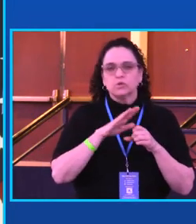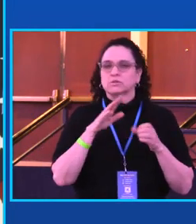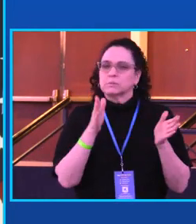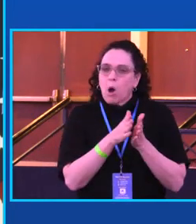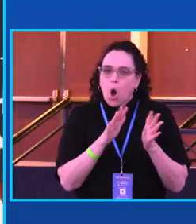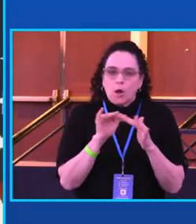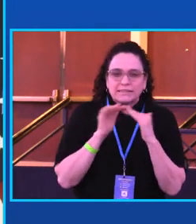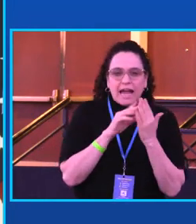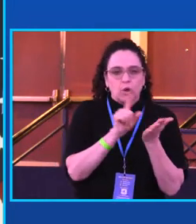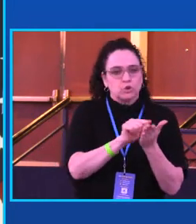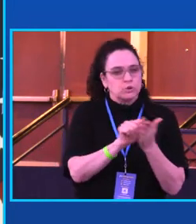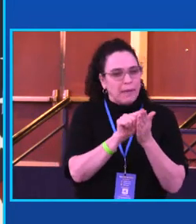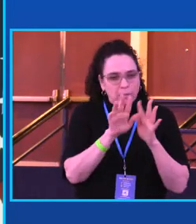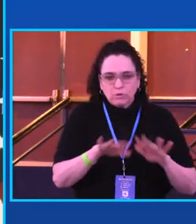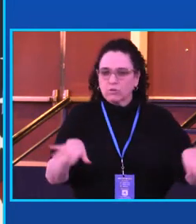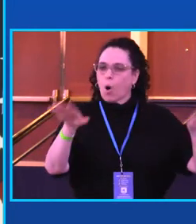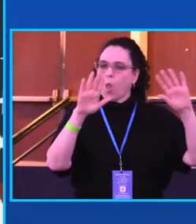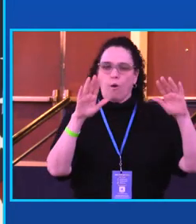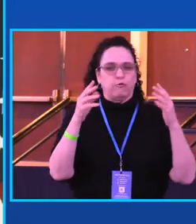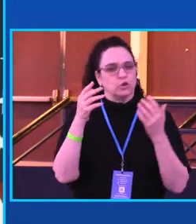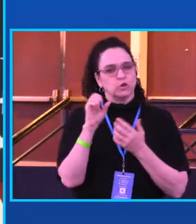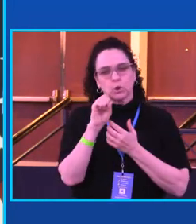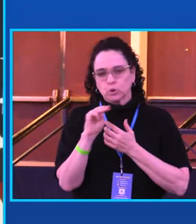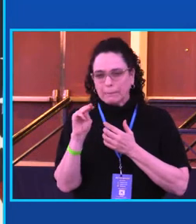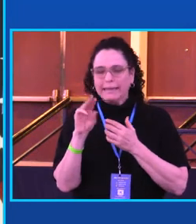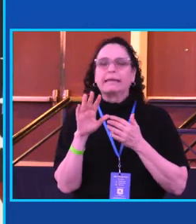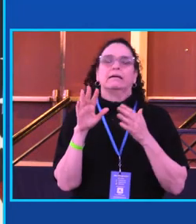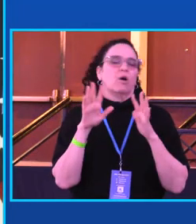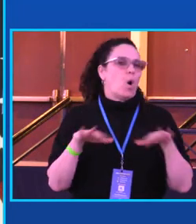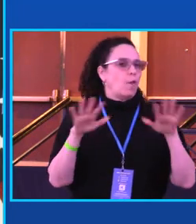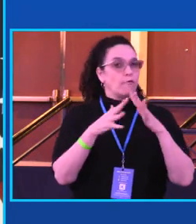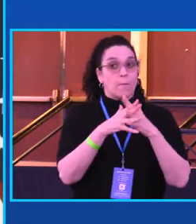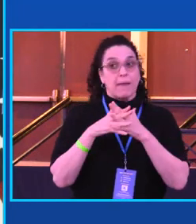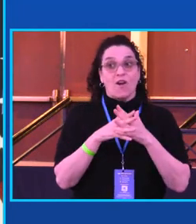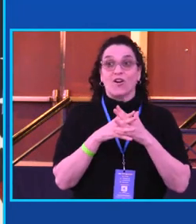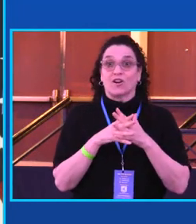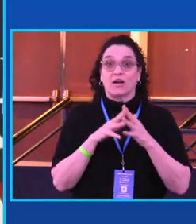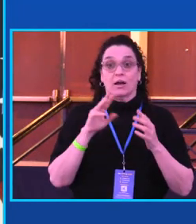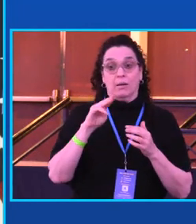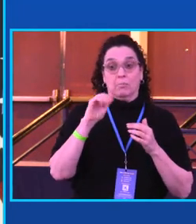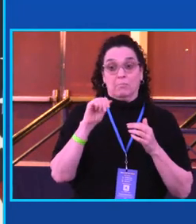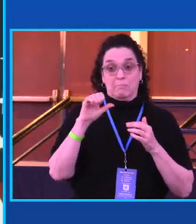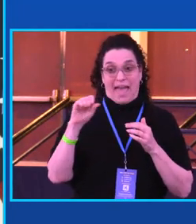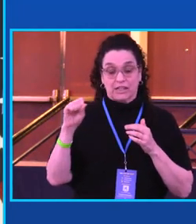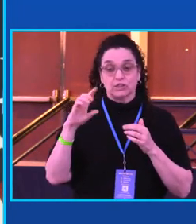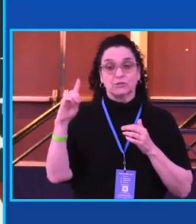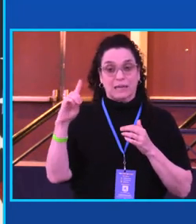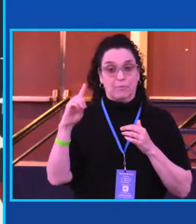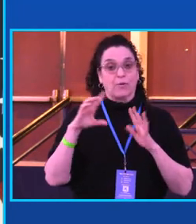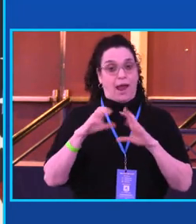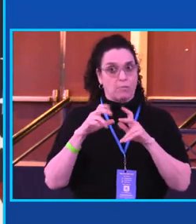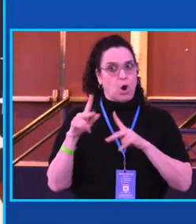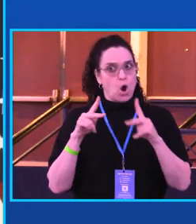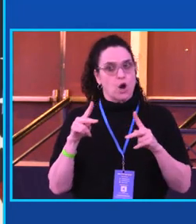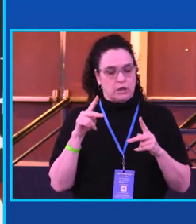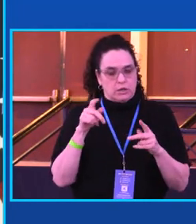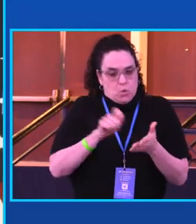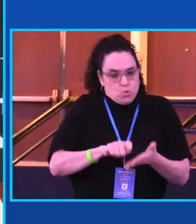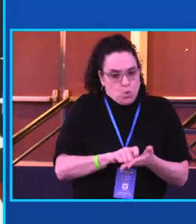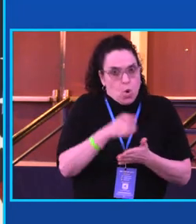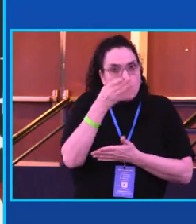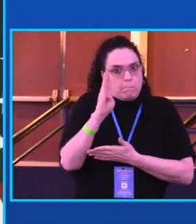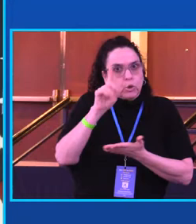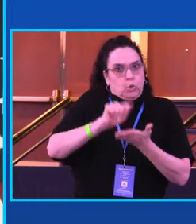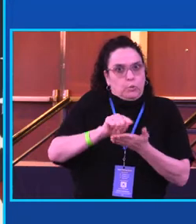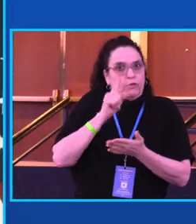America. Now look, the Massachusetts Democratic Party has put together a blueprint to 22, a relational